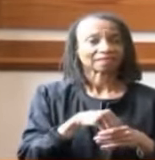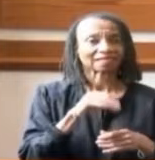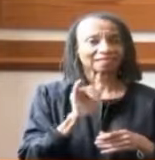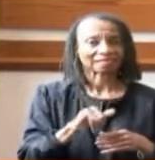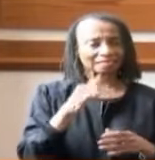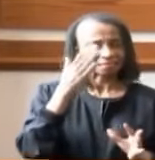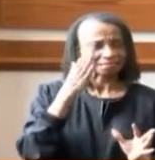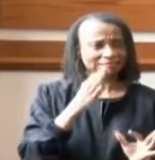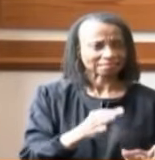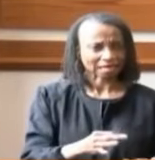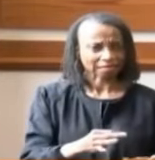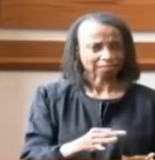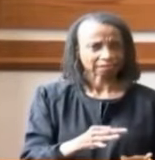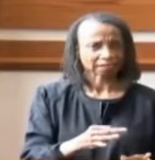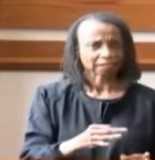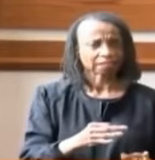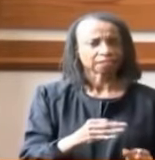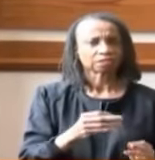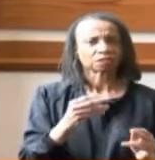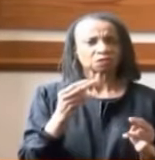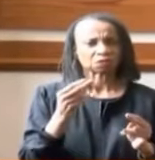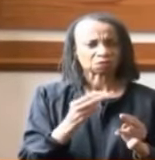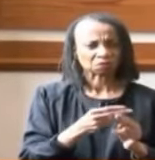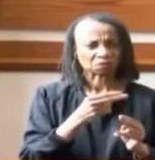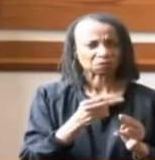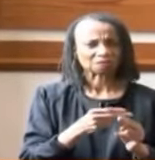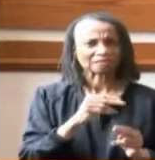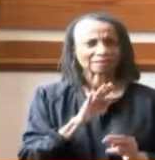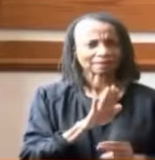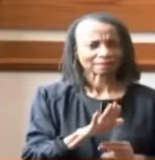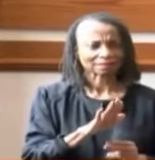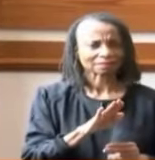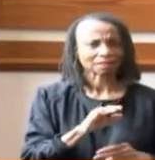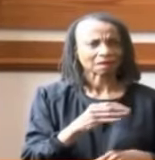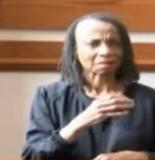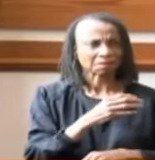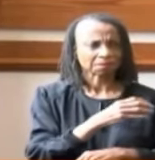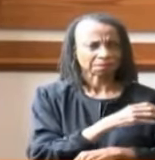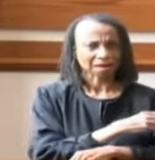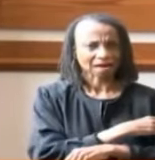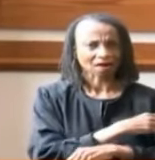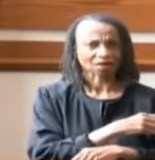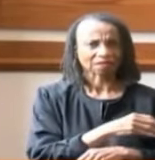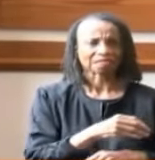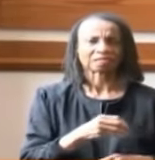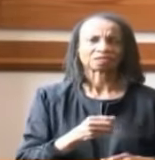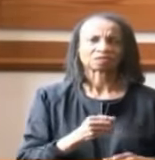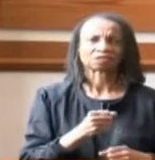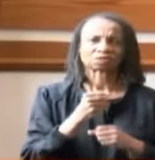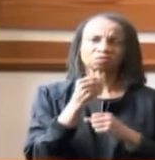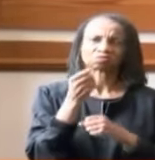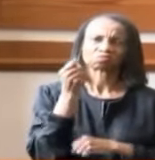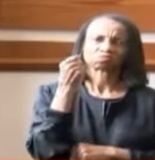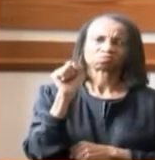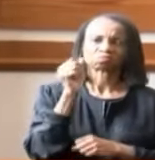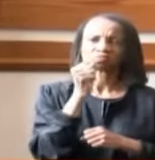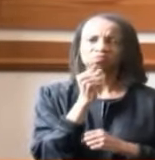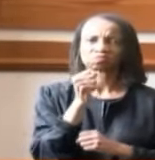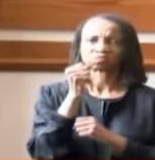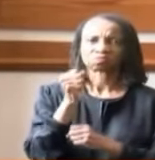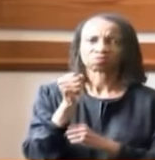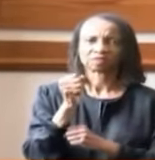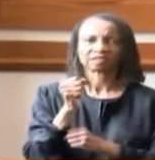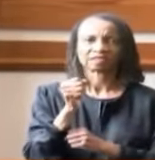decided to use his power in an awful way and marched down the street and stood in front of a